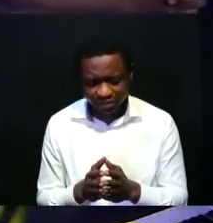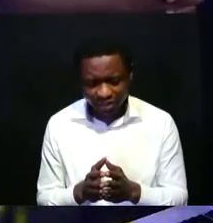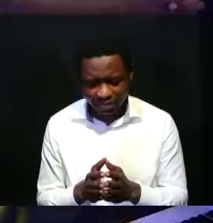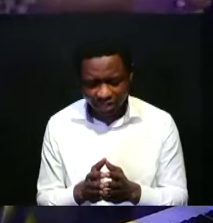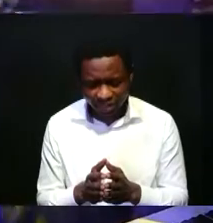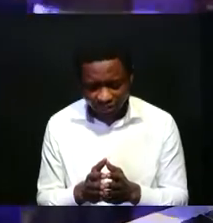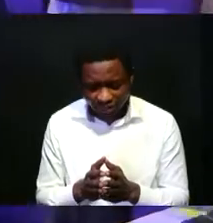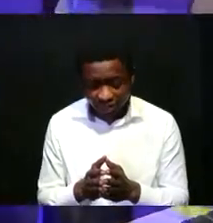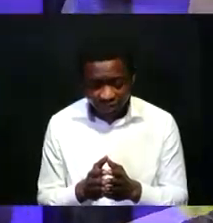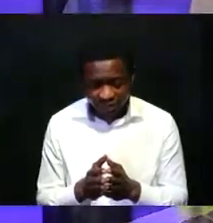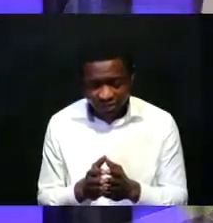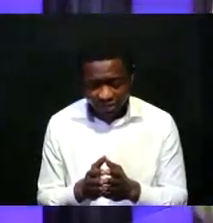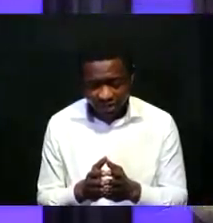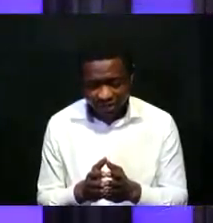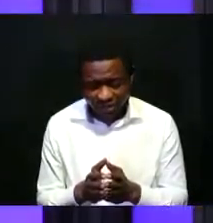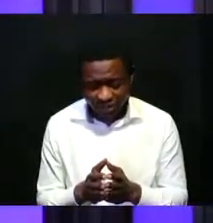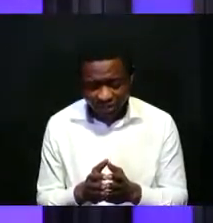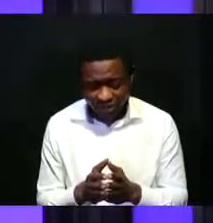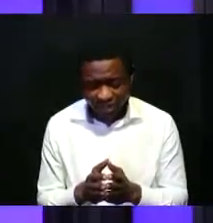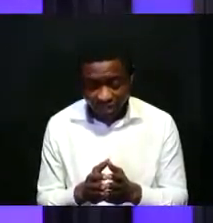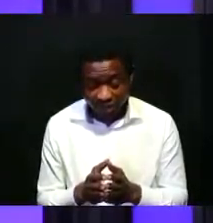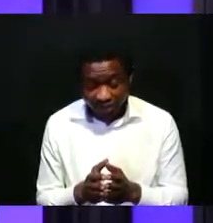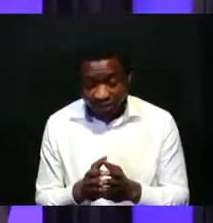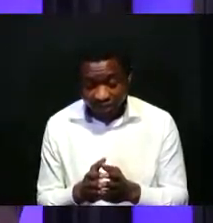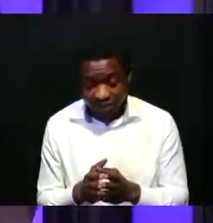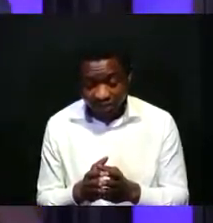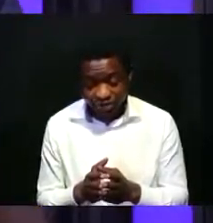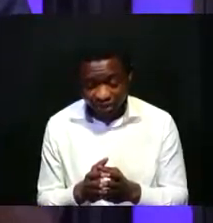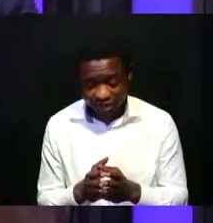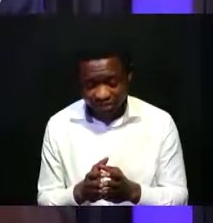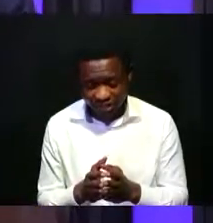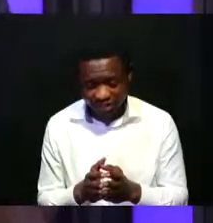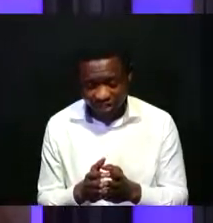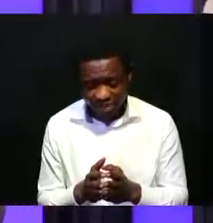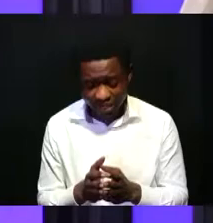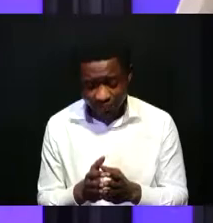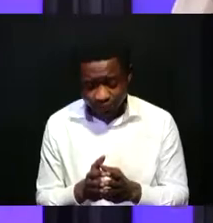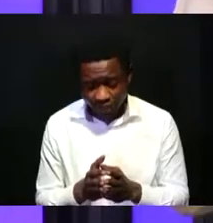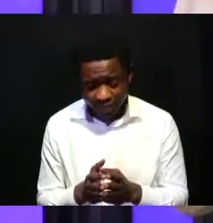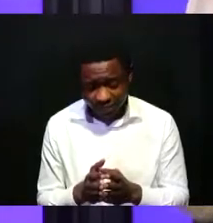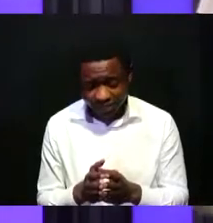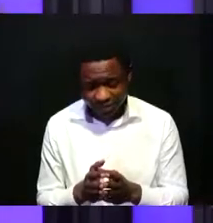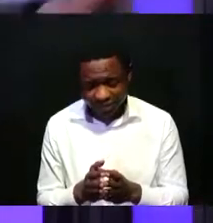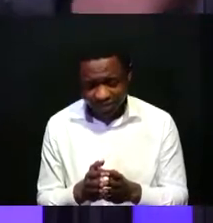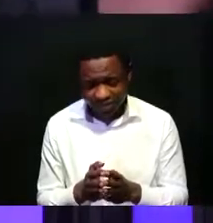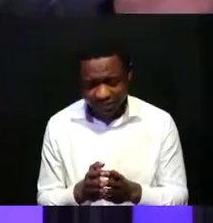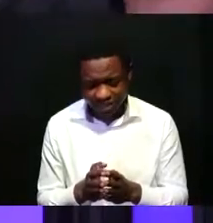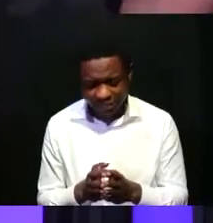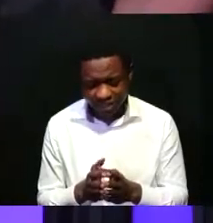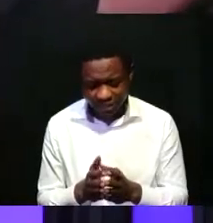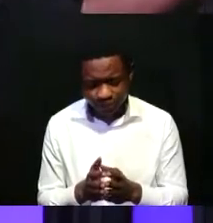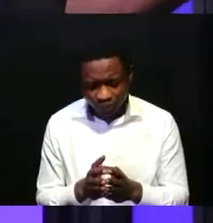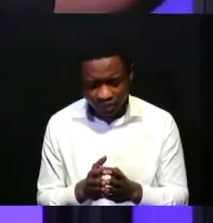a taya a ho. Beka lemba a bako lebe a doyo siyede. Lebe ka to